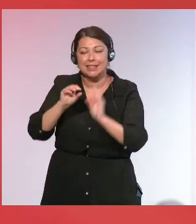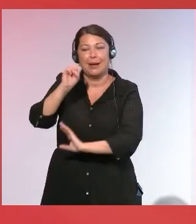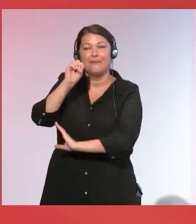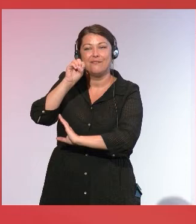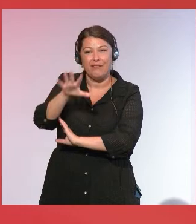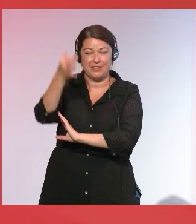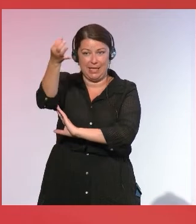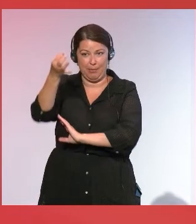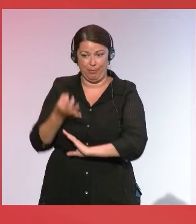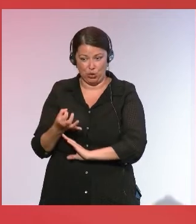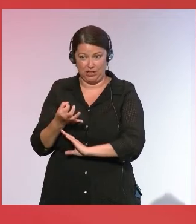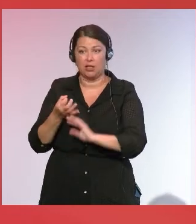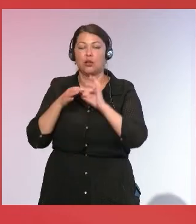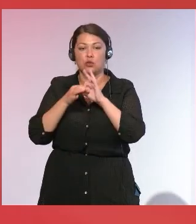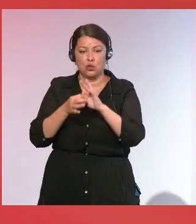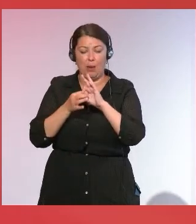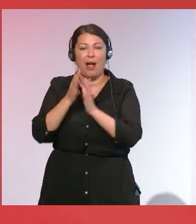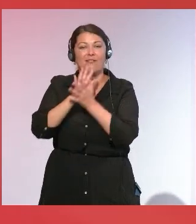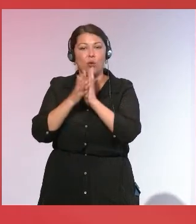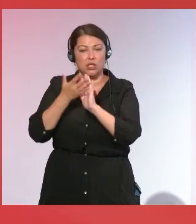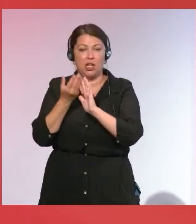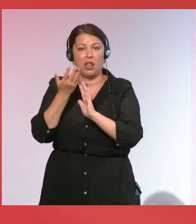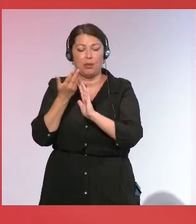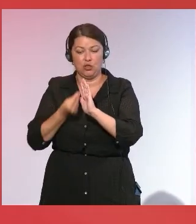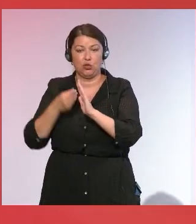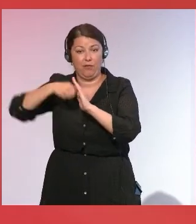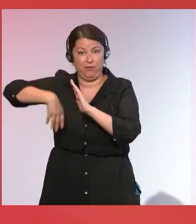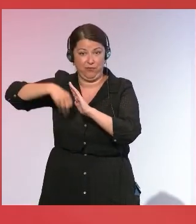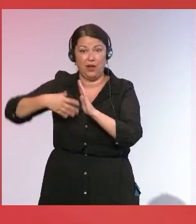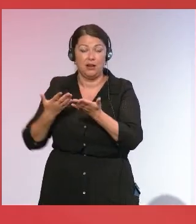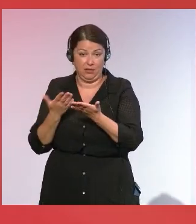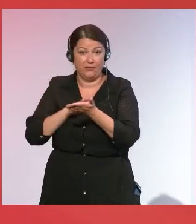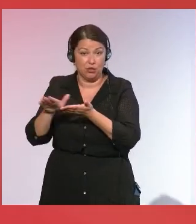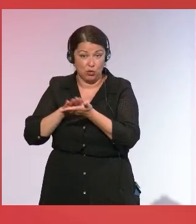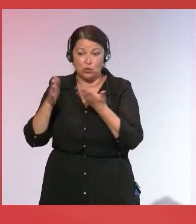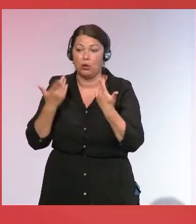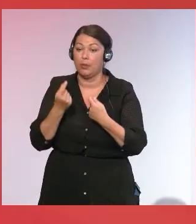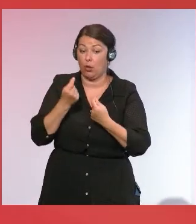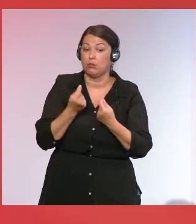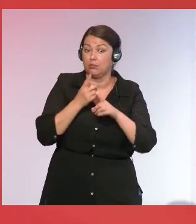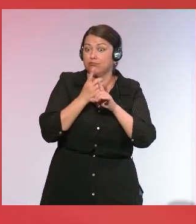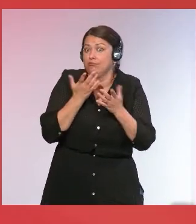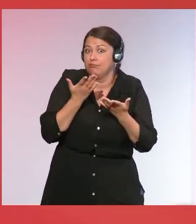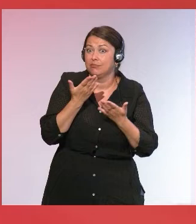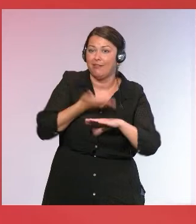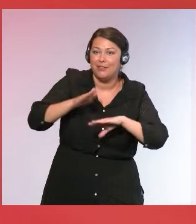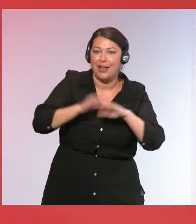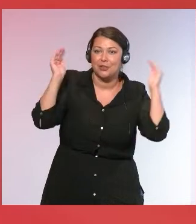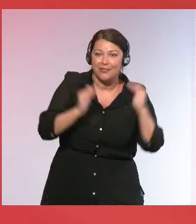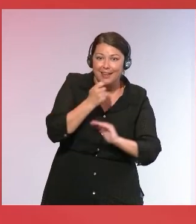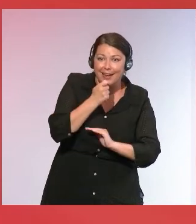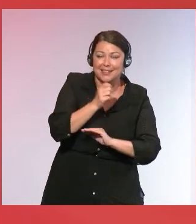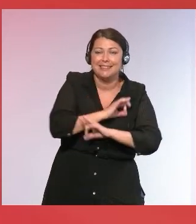of course, eating less meat is really healthy. So that's also a big win for health. So healthier diets,